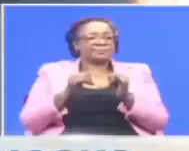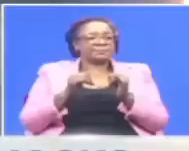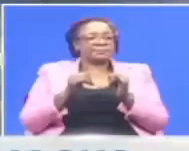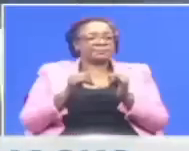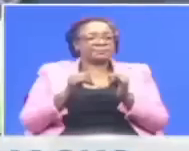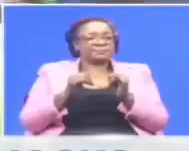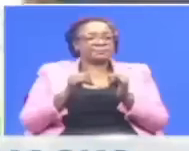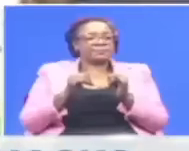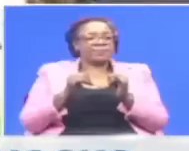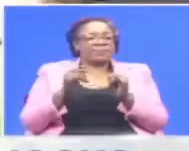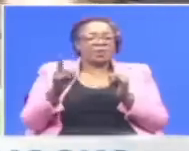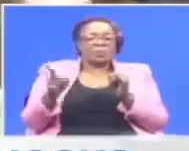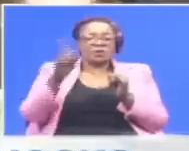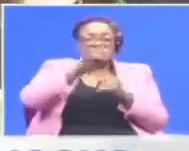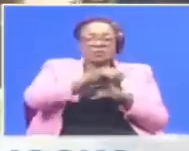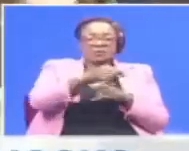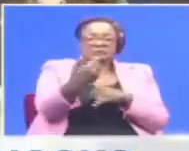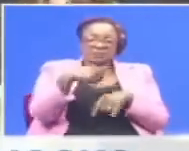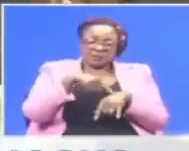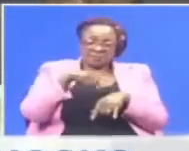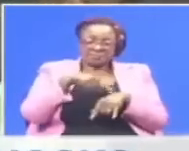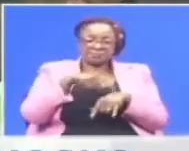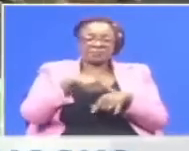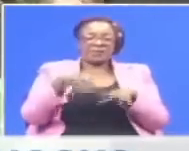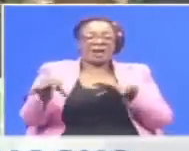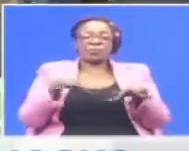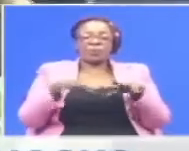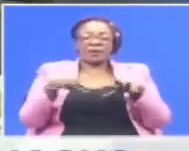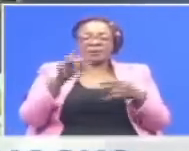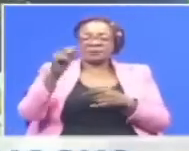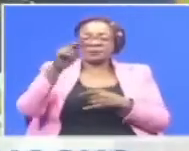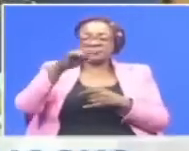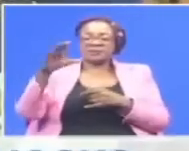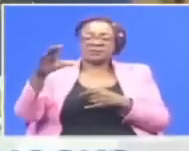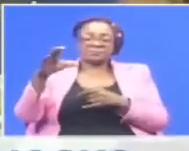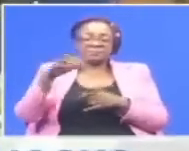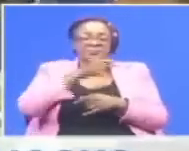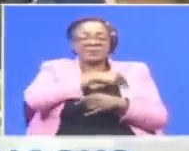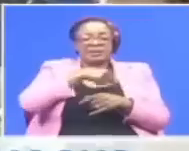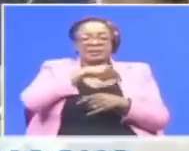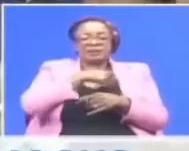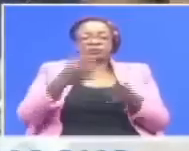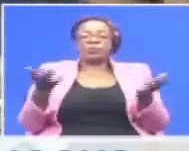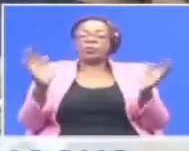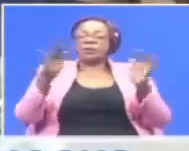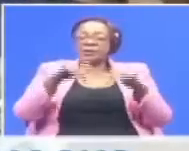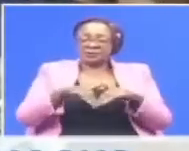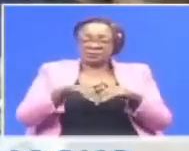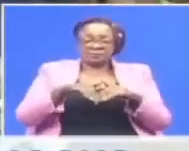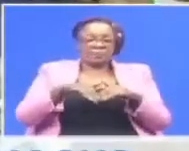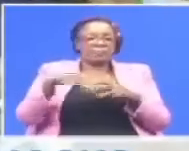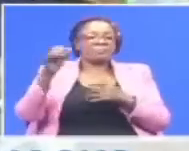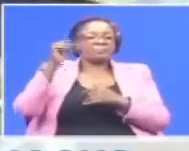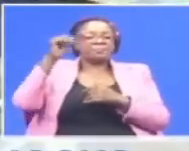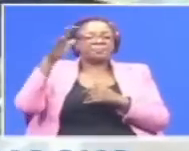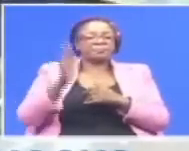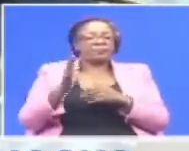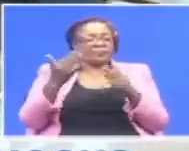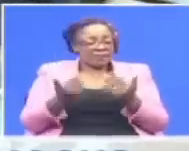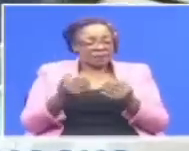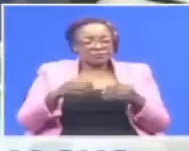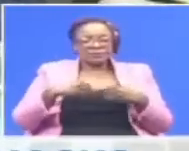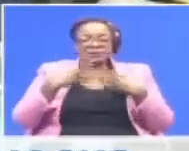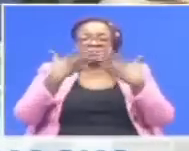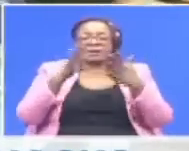A day after the reported earthquake at the ANC's National Delegates Congress, political actors have continued to express